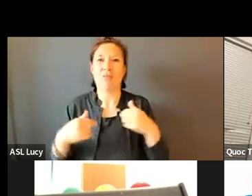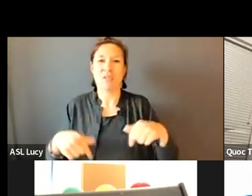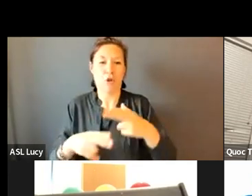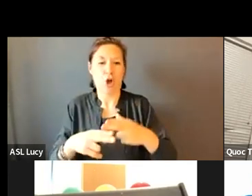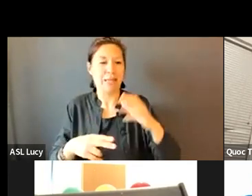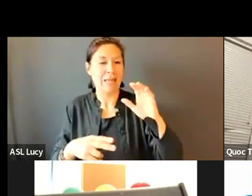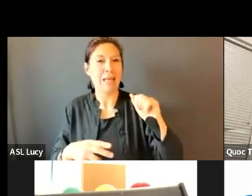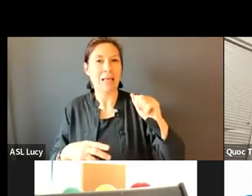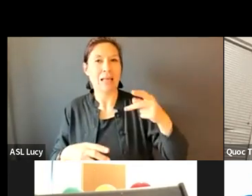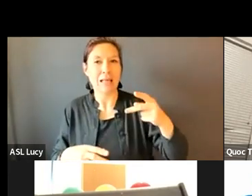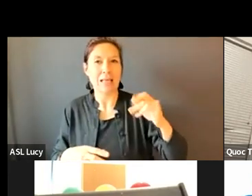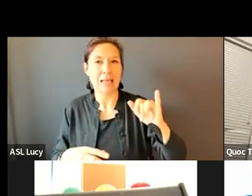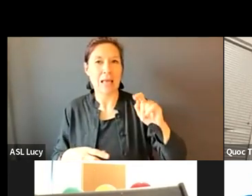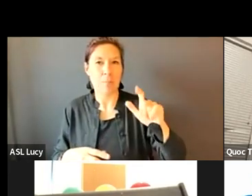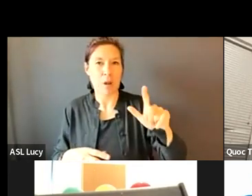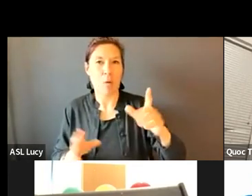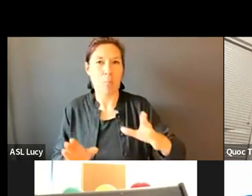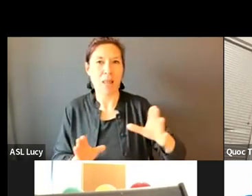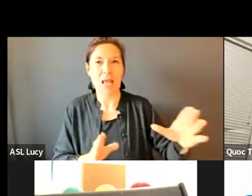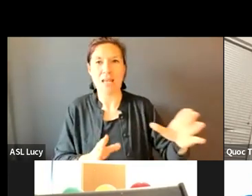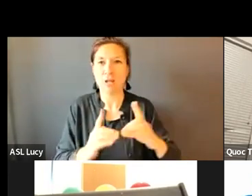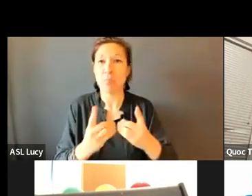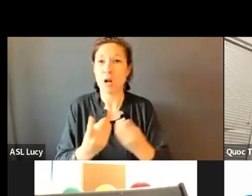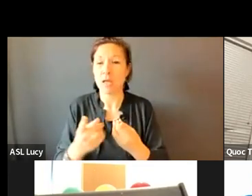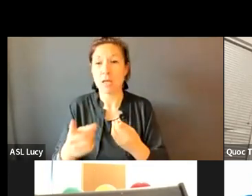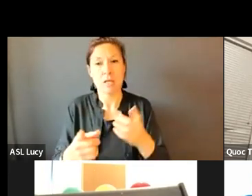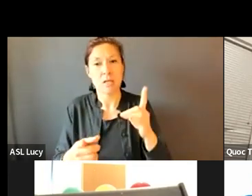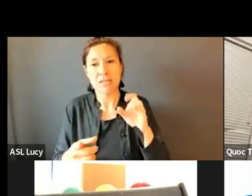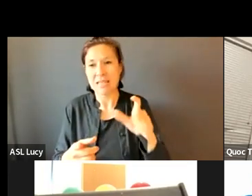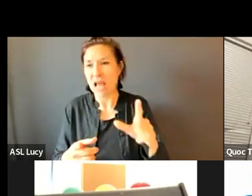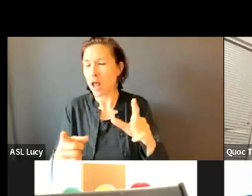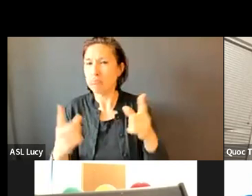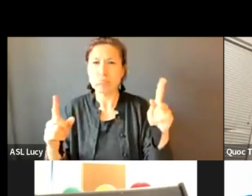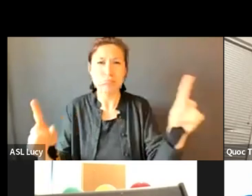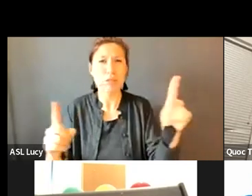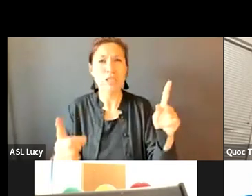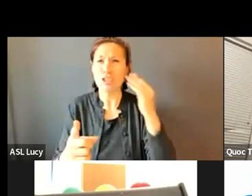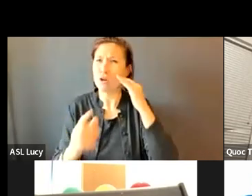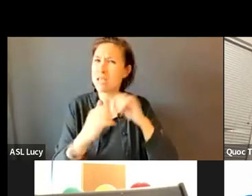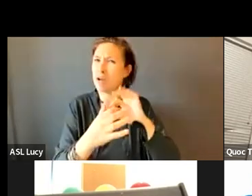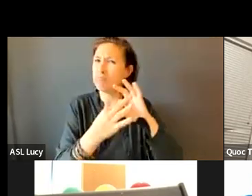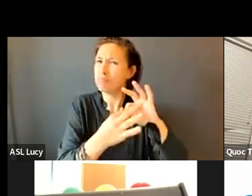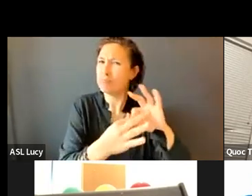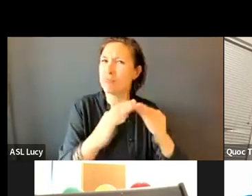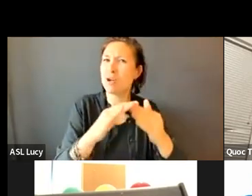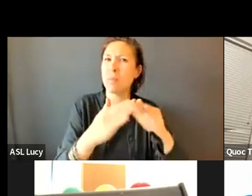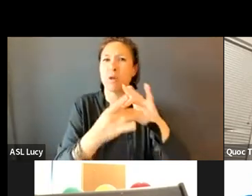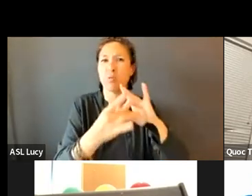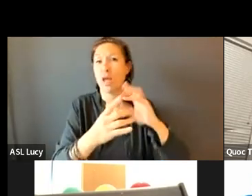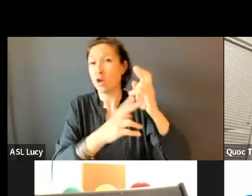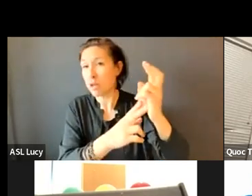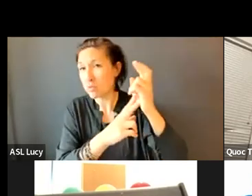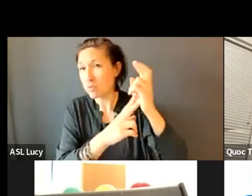someone in Dell who has been very successful in his work with the community around transportation and the